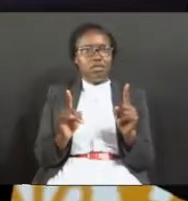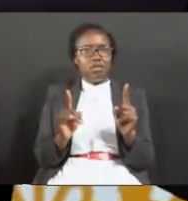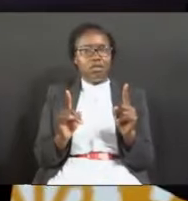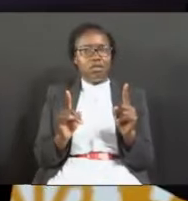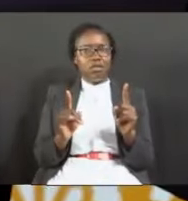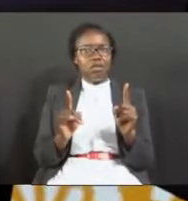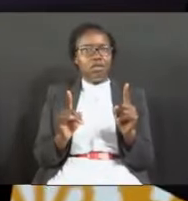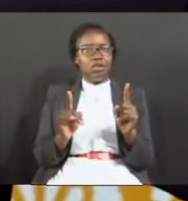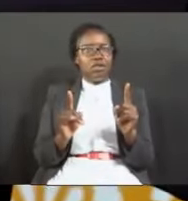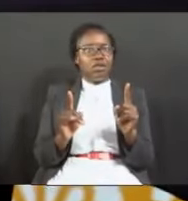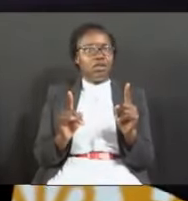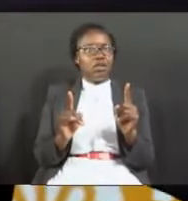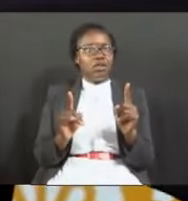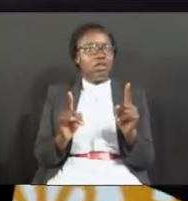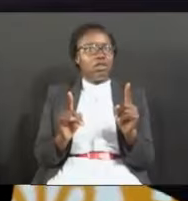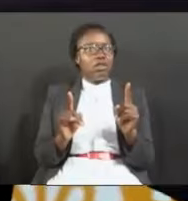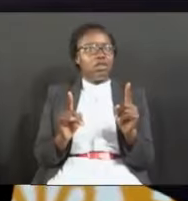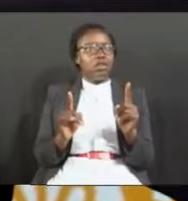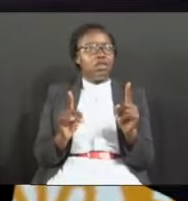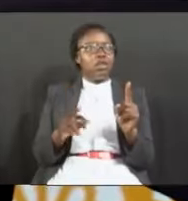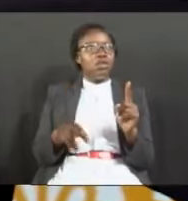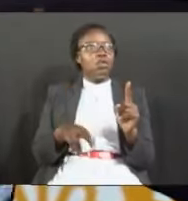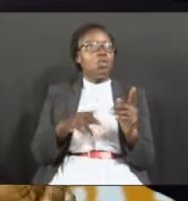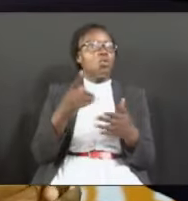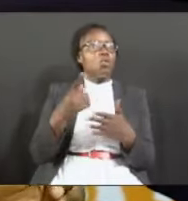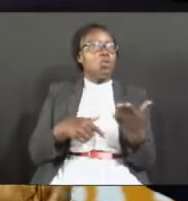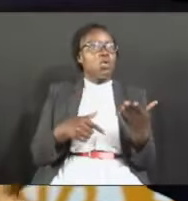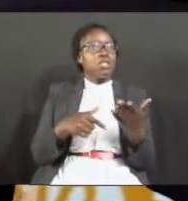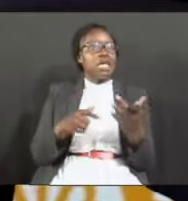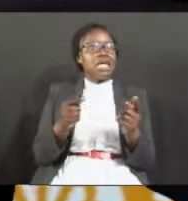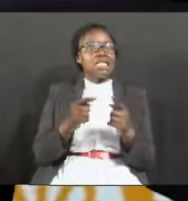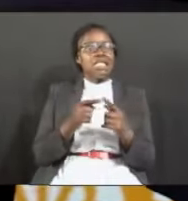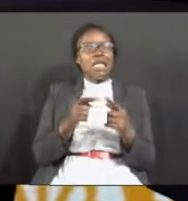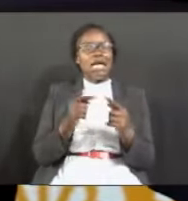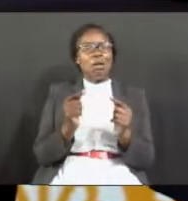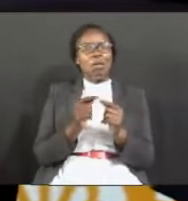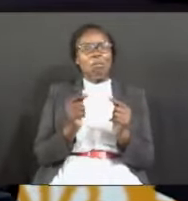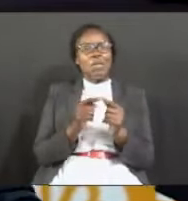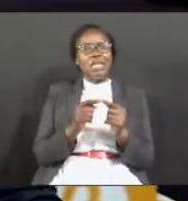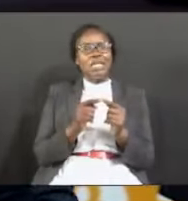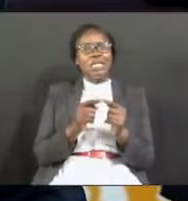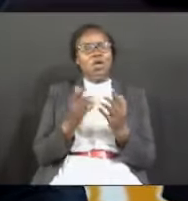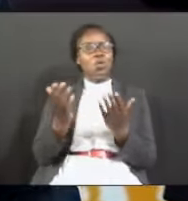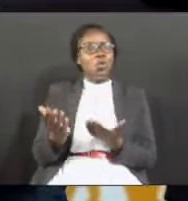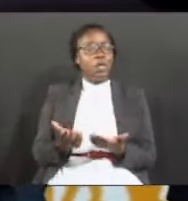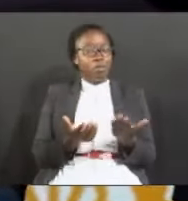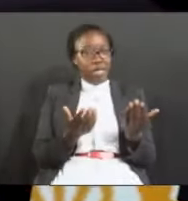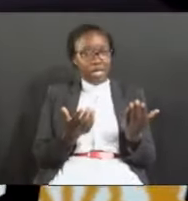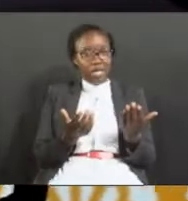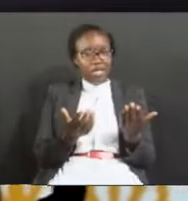Somebody sang and said, what needless pain we bear.